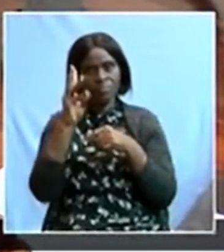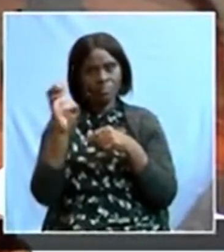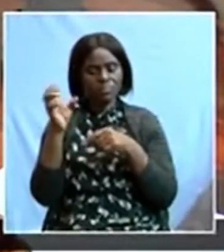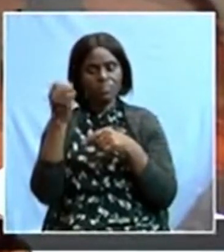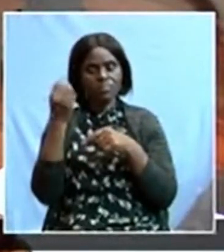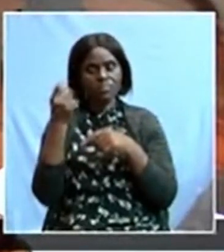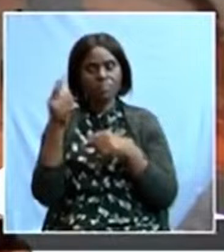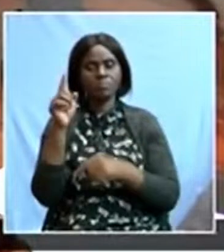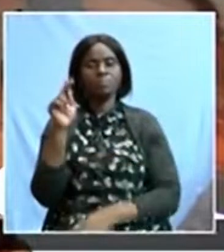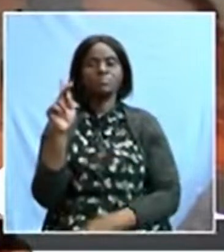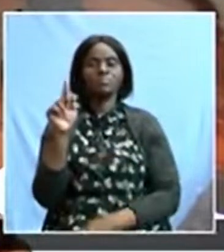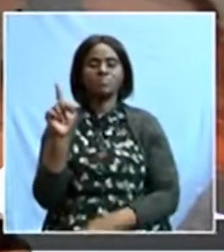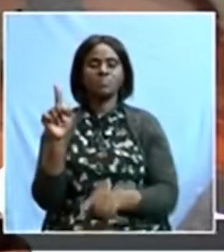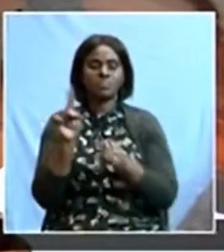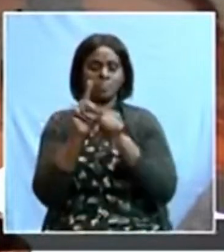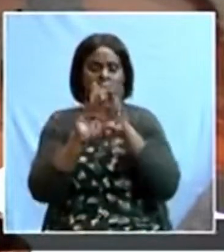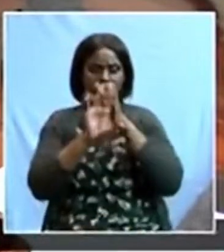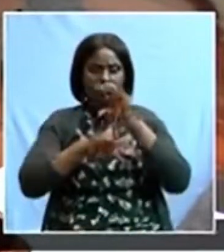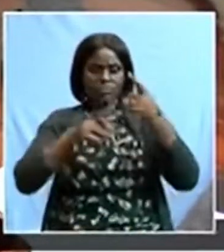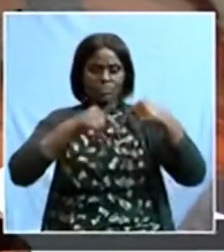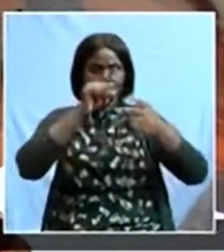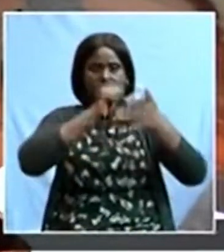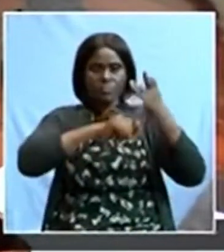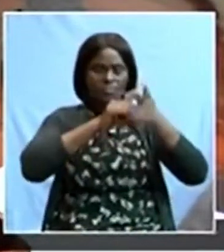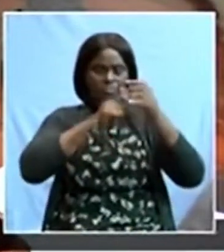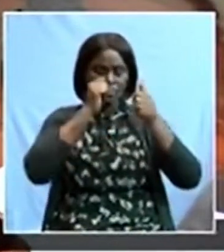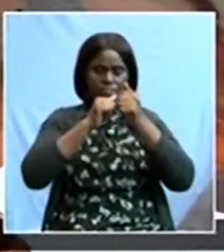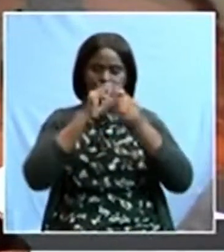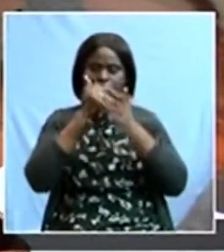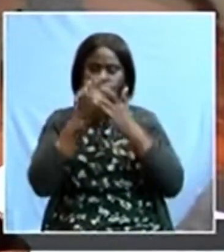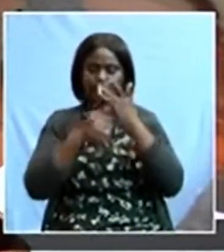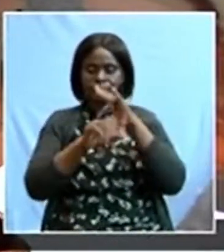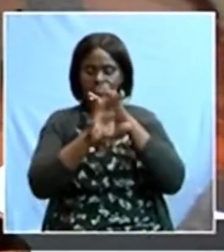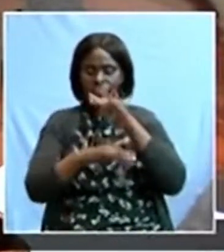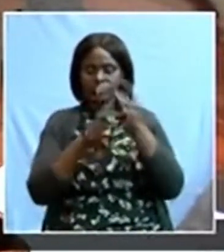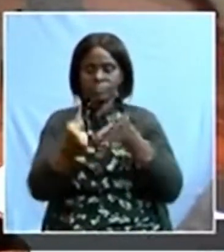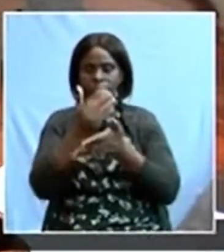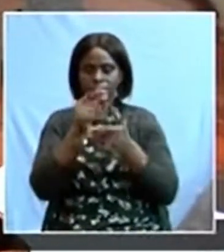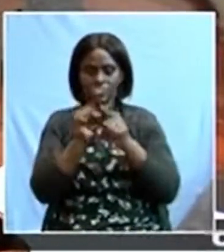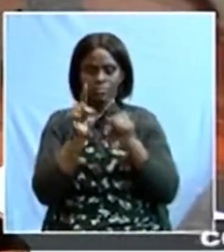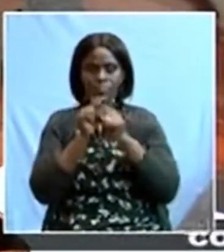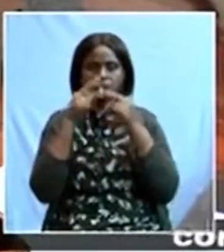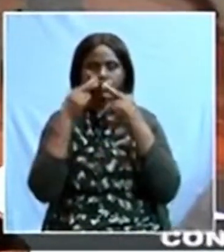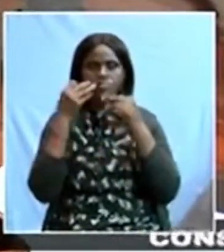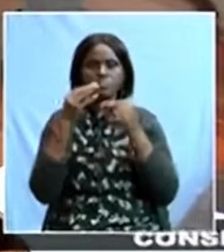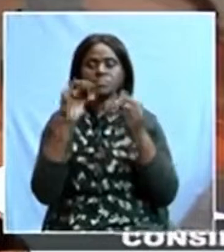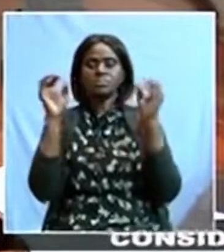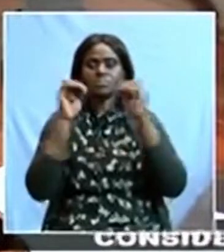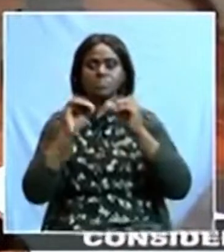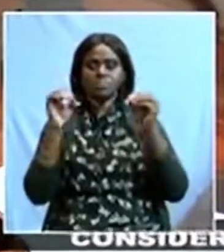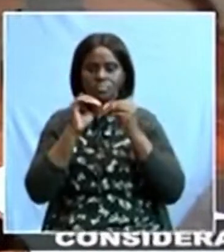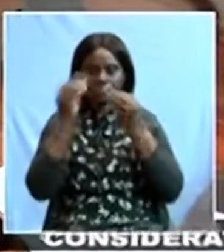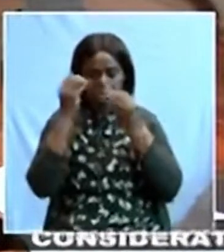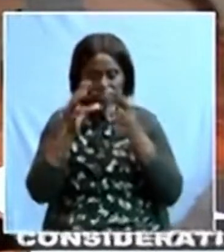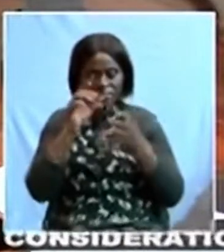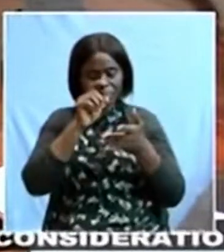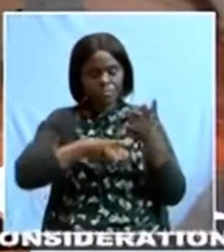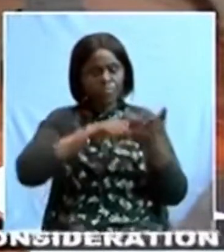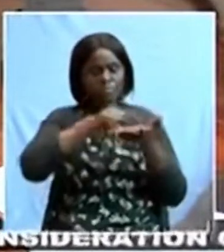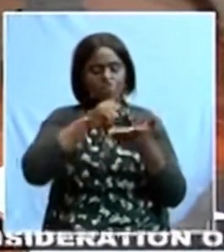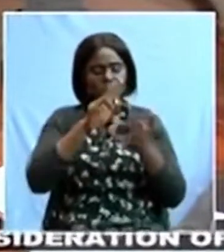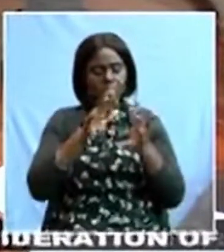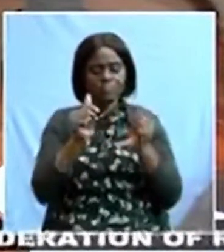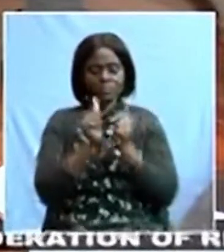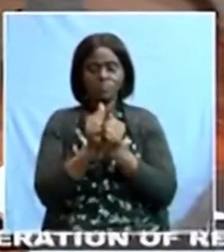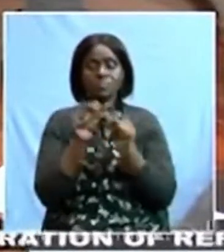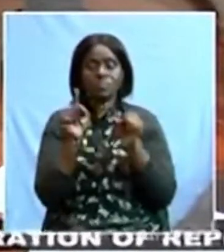701,611 kwacha under local taxes was due to under-collection as a result of non-compliance of ratepayers, coupled